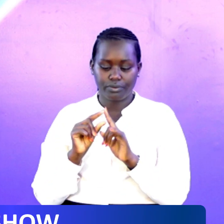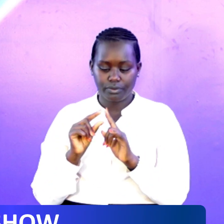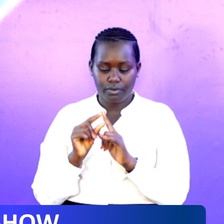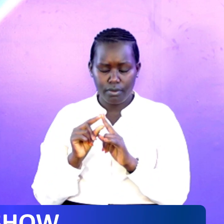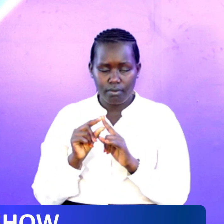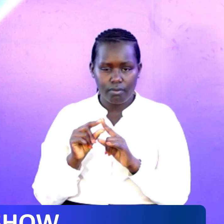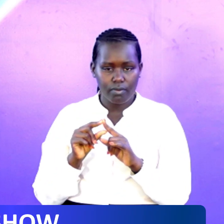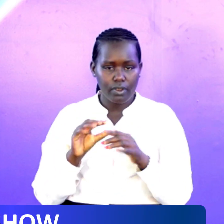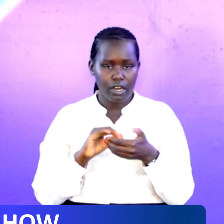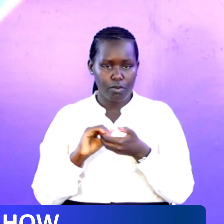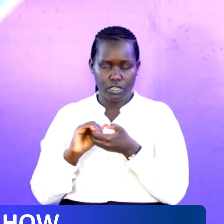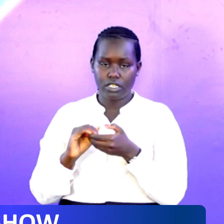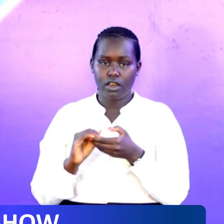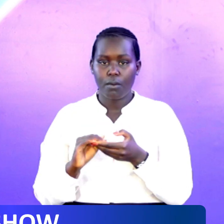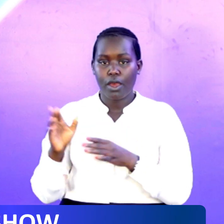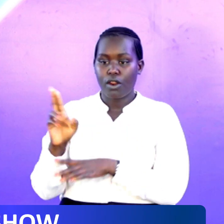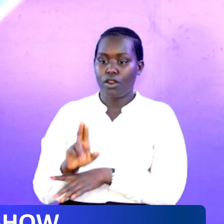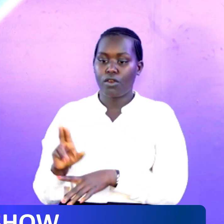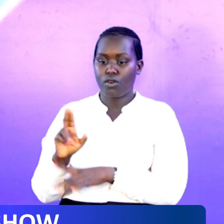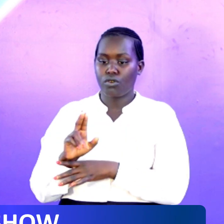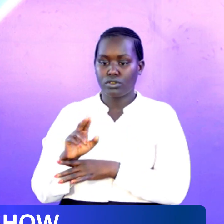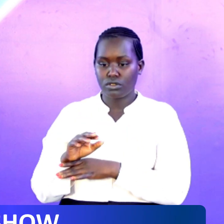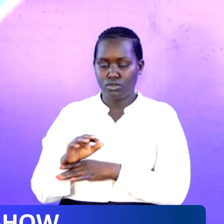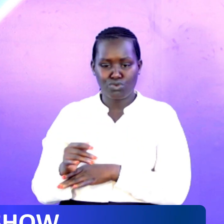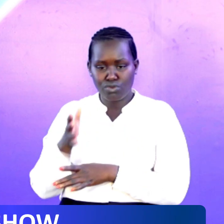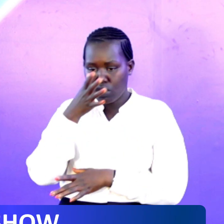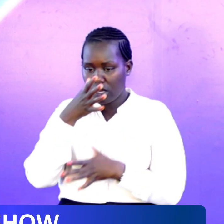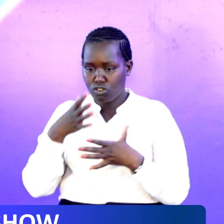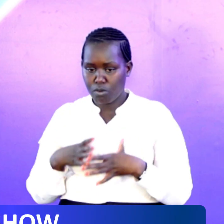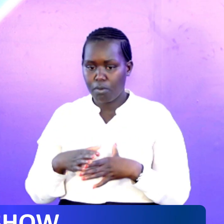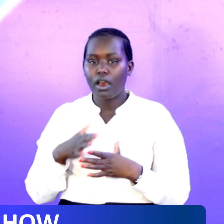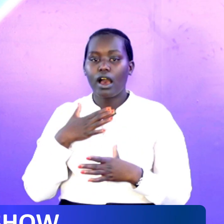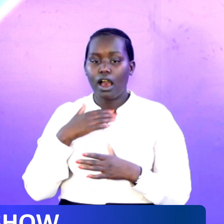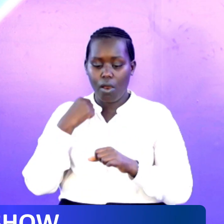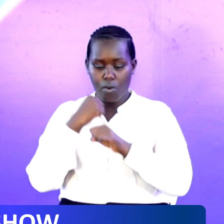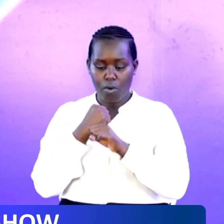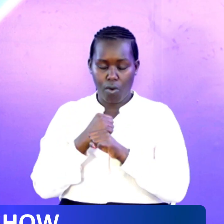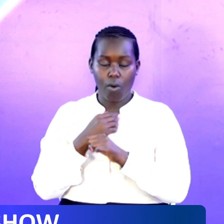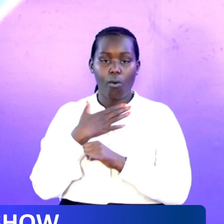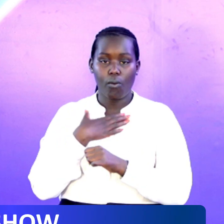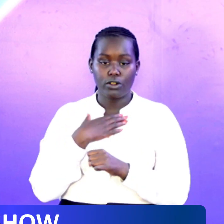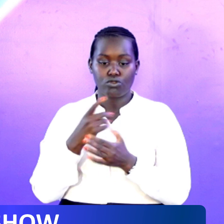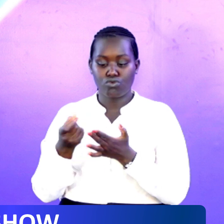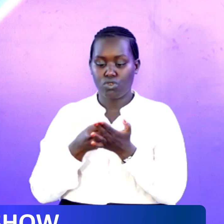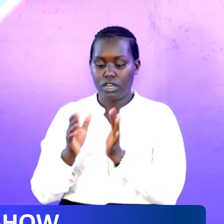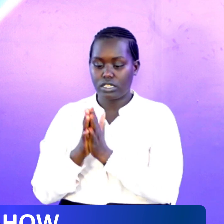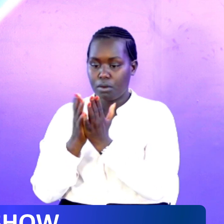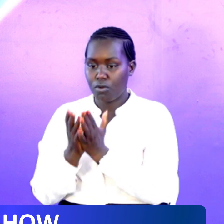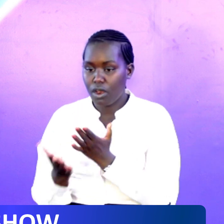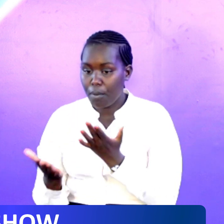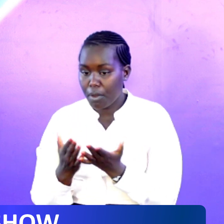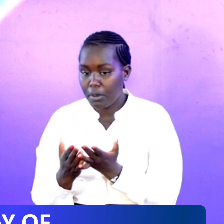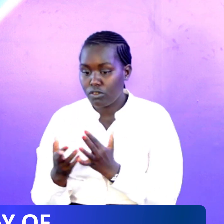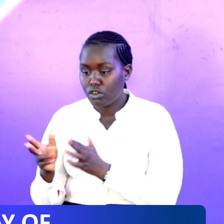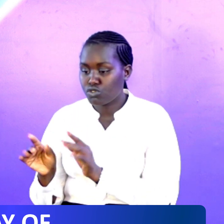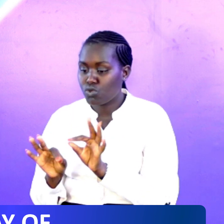people. And Alan, I'm working to write a book. And the book is going to maybe reveal this thing a little bit.